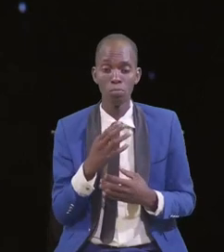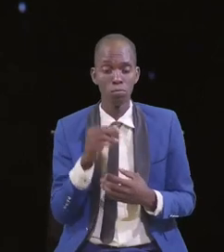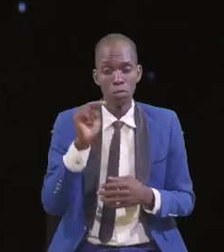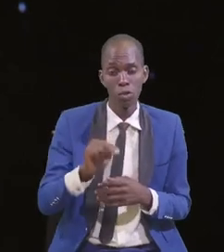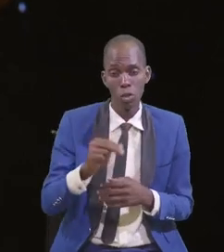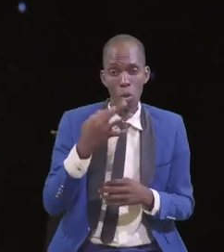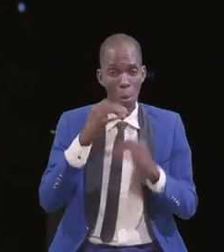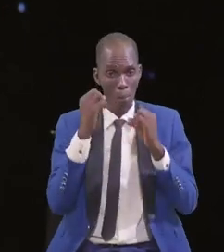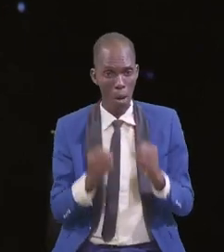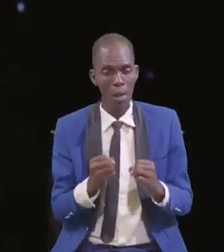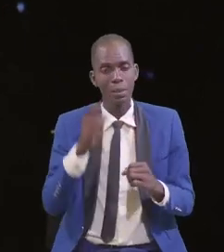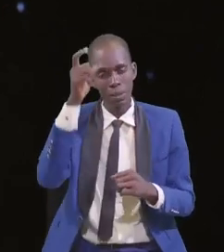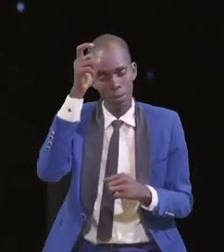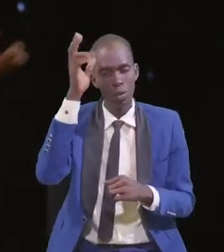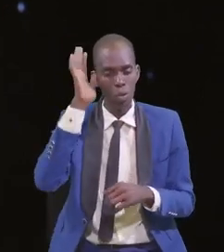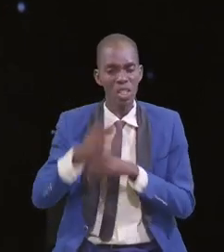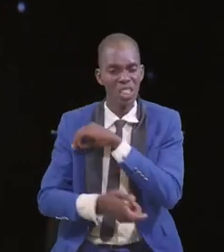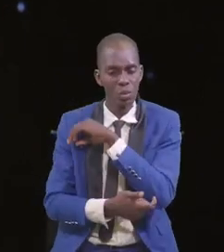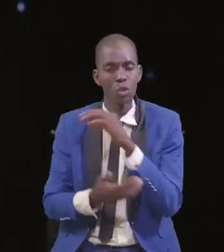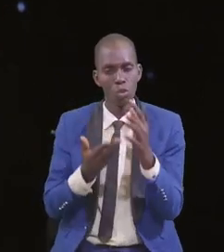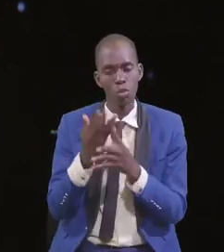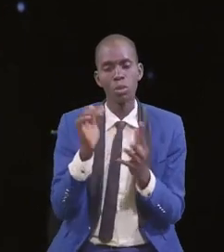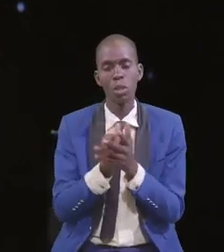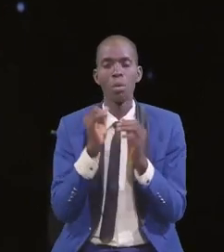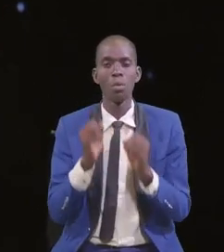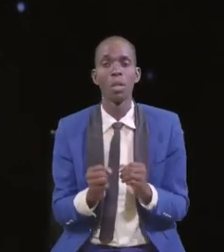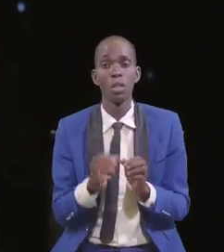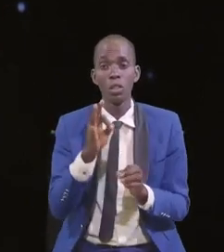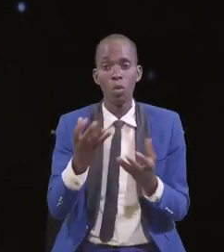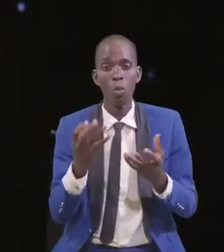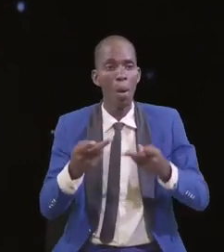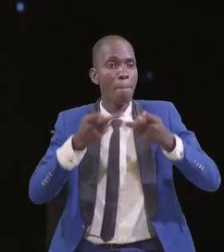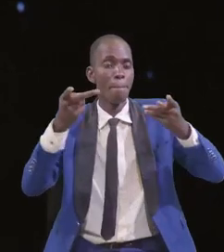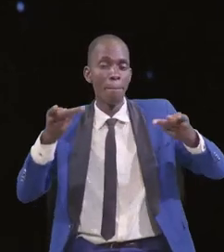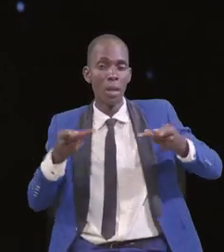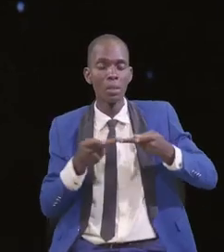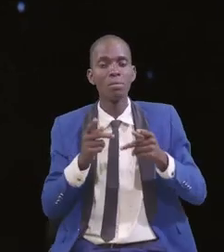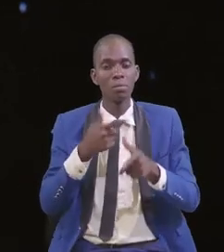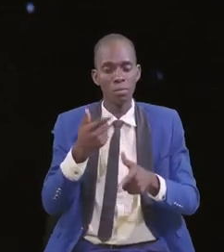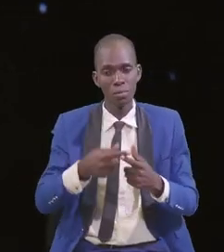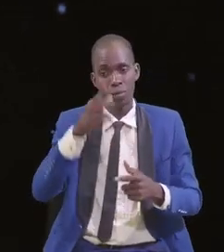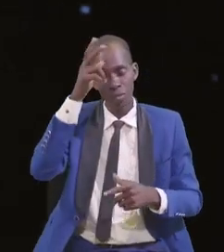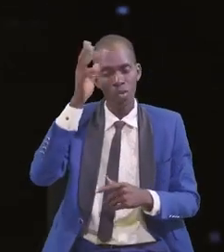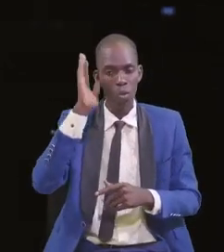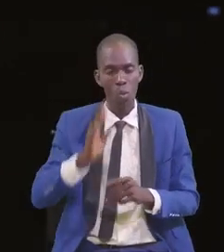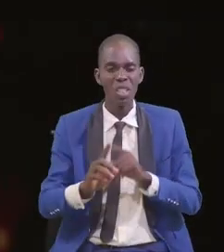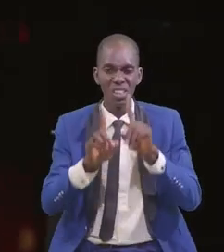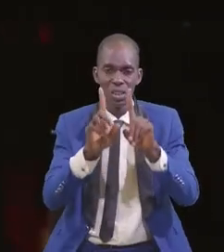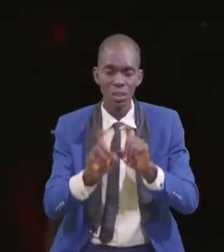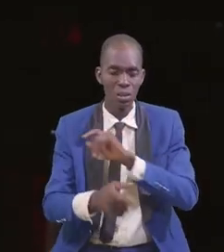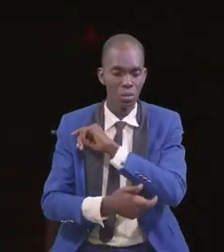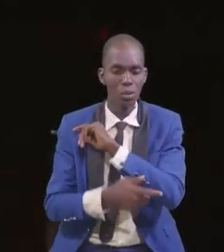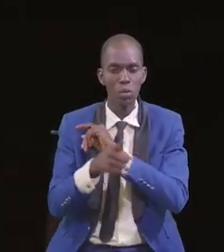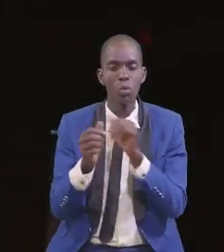way. If you are hungry for position, he'll bring temptation from that way. If you are hungry for money,